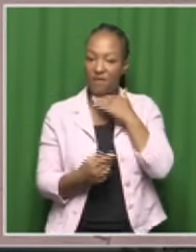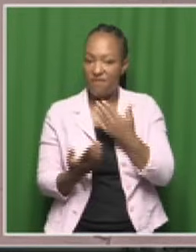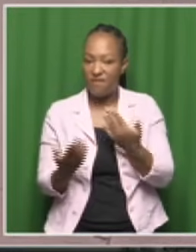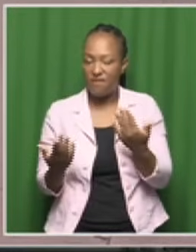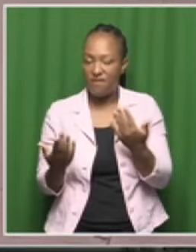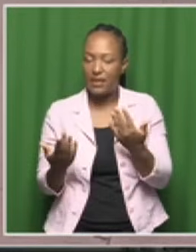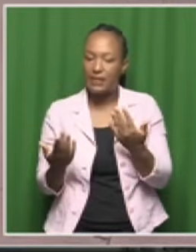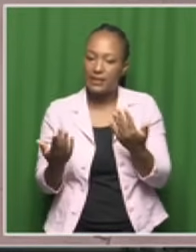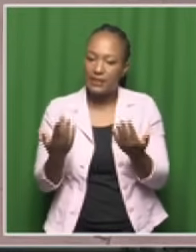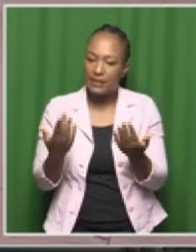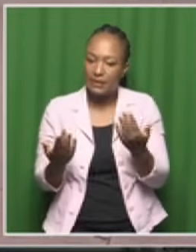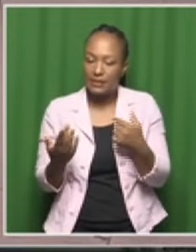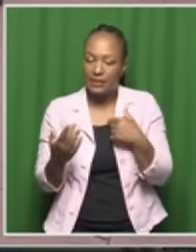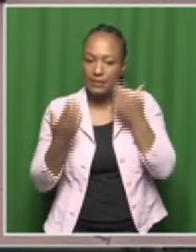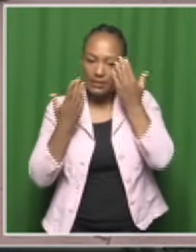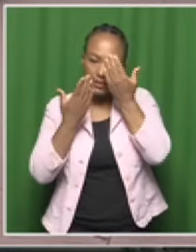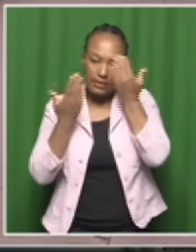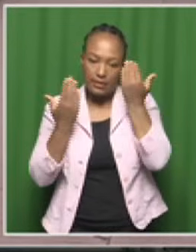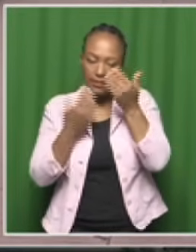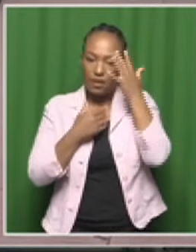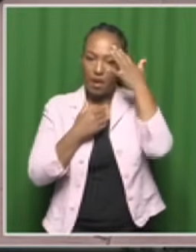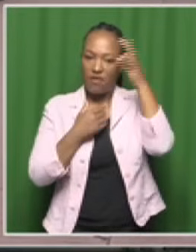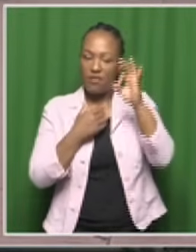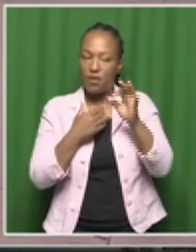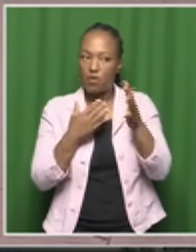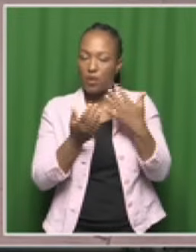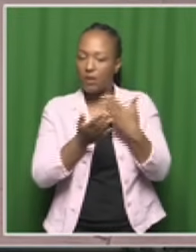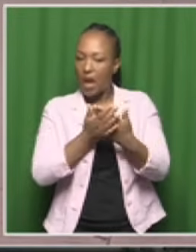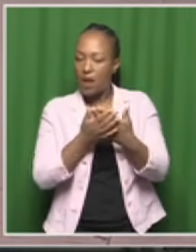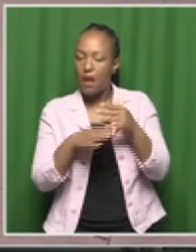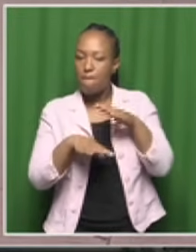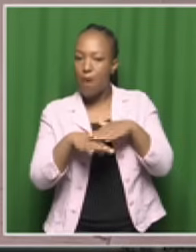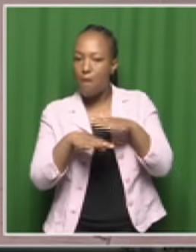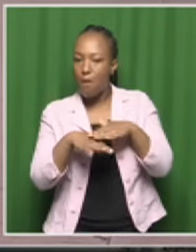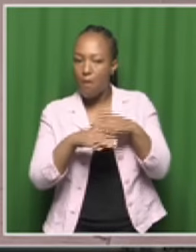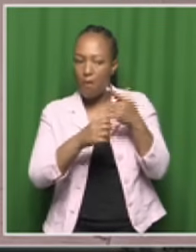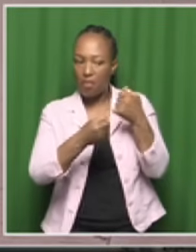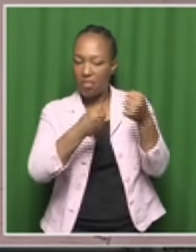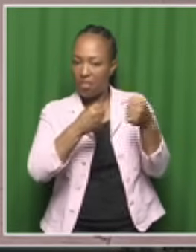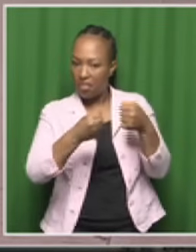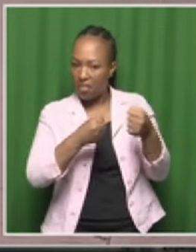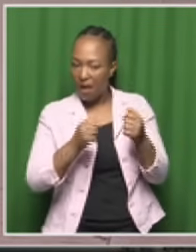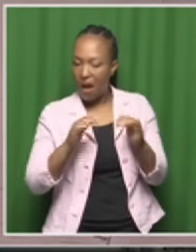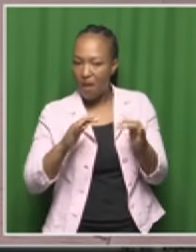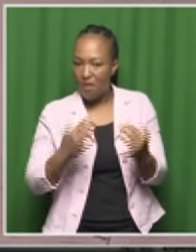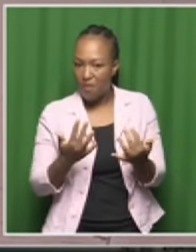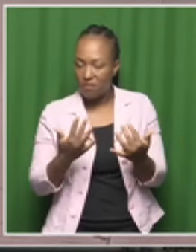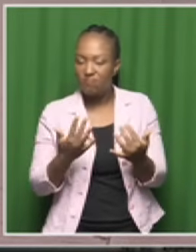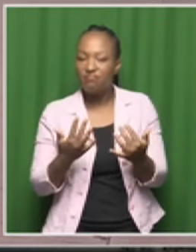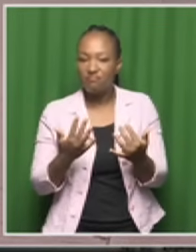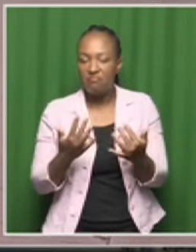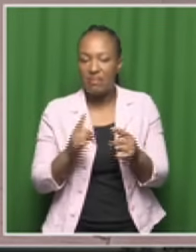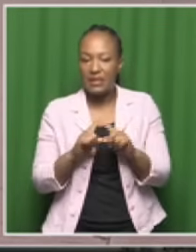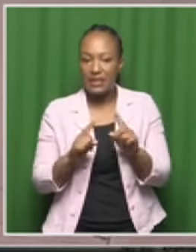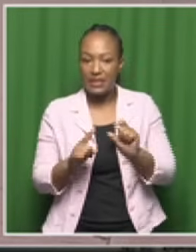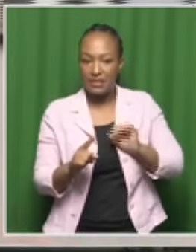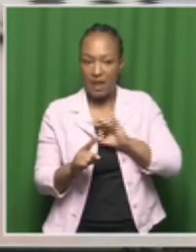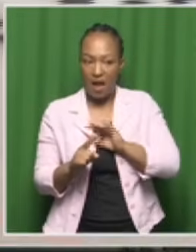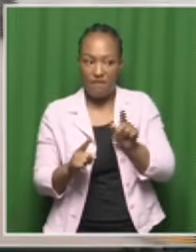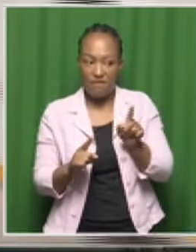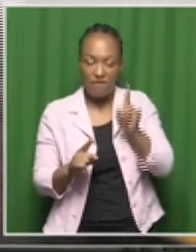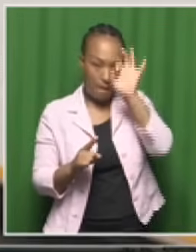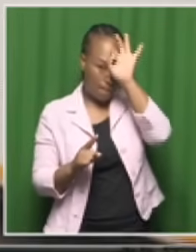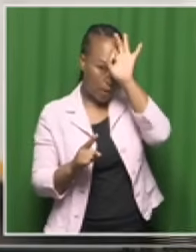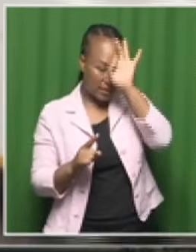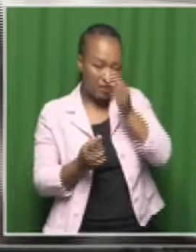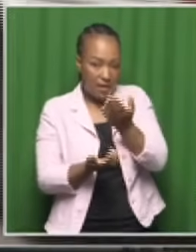know what it would take for the government to lavish more resources and attention to this particular matter. But with the available staff, how well do you think